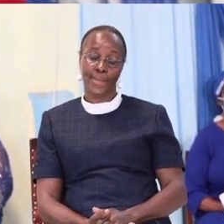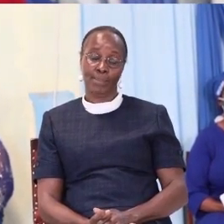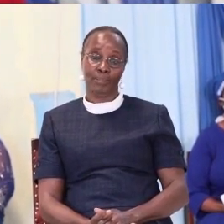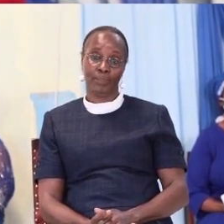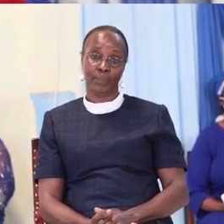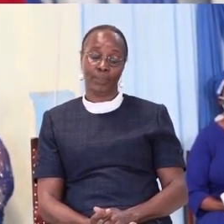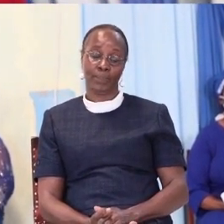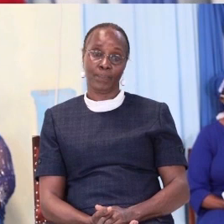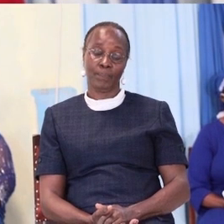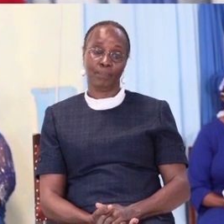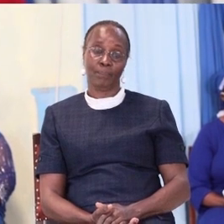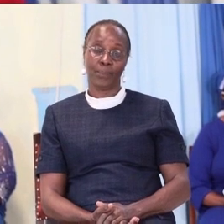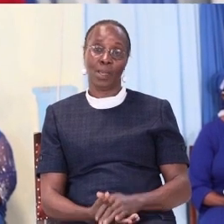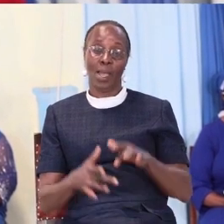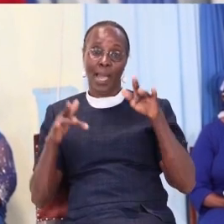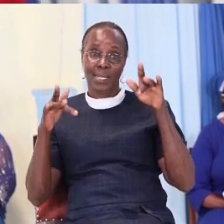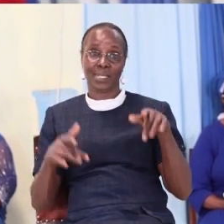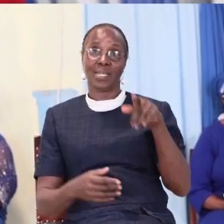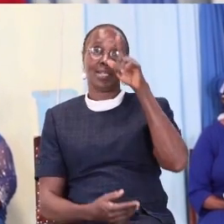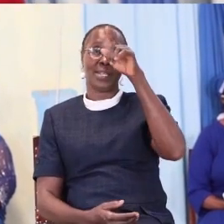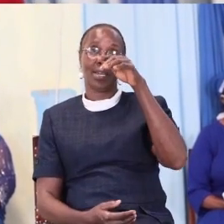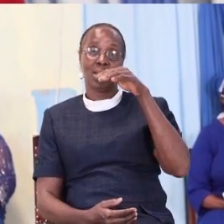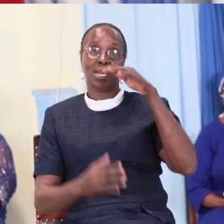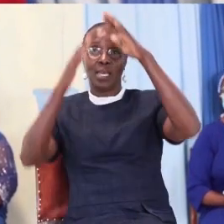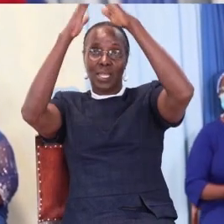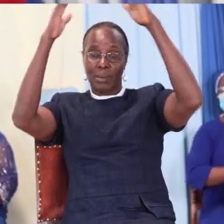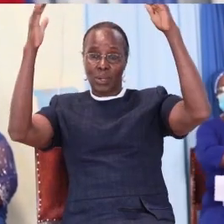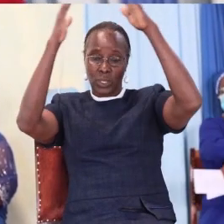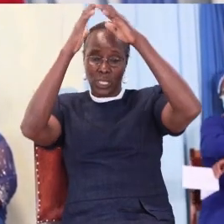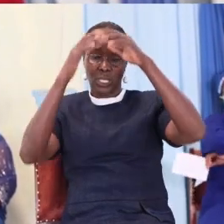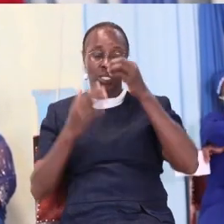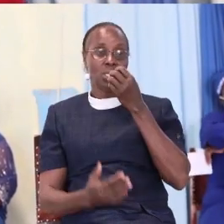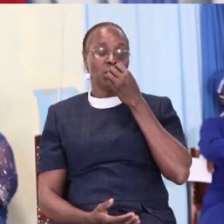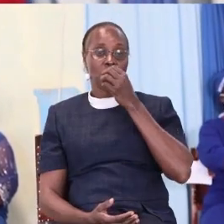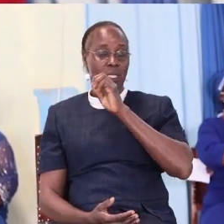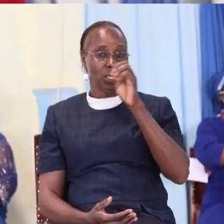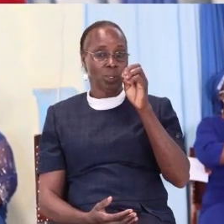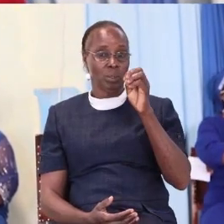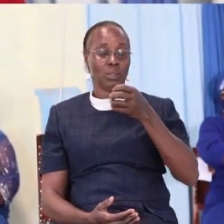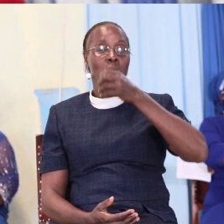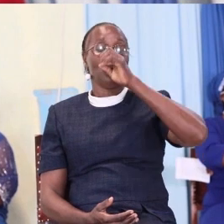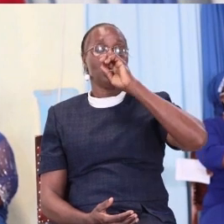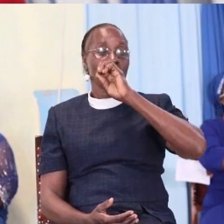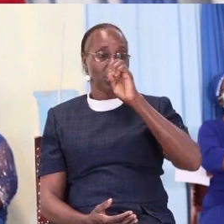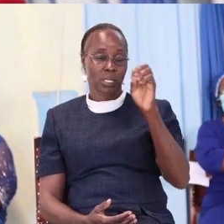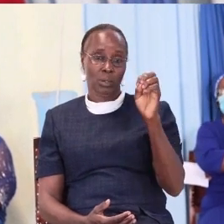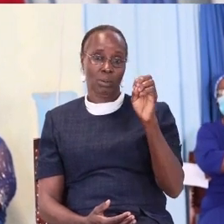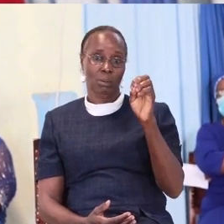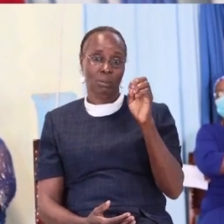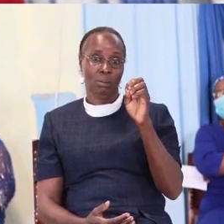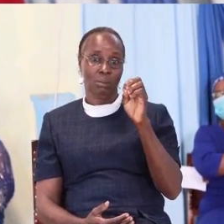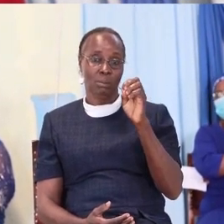and the nights, and did not eat or drink anything. Then the Lord gave